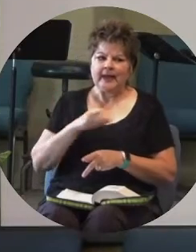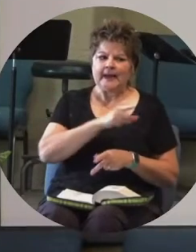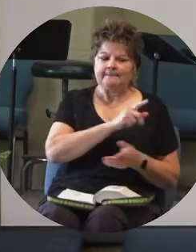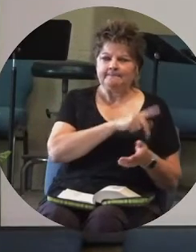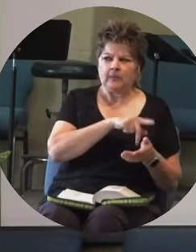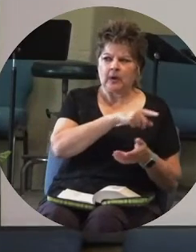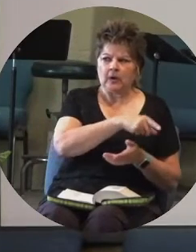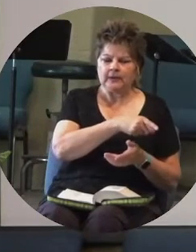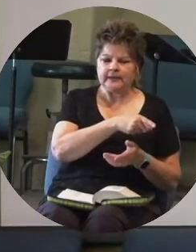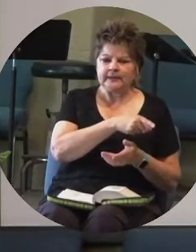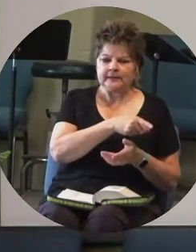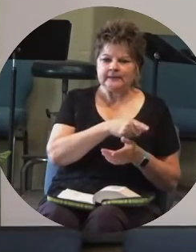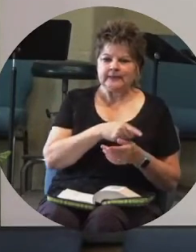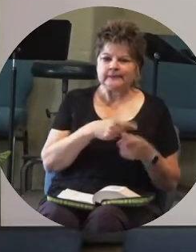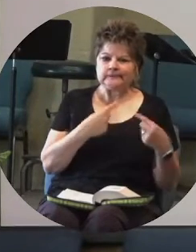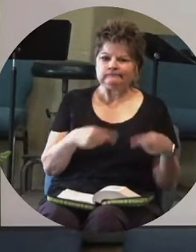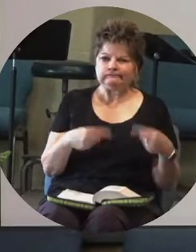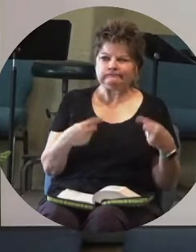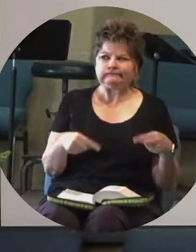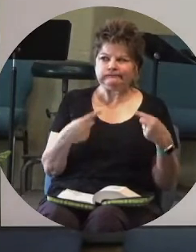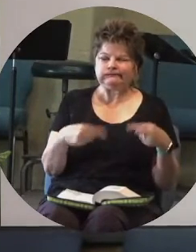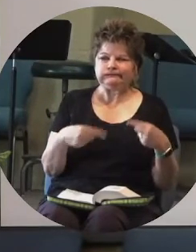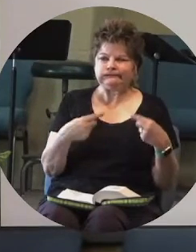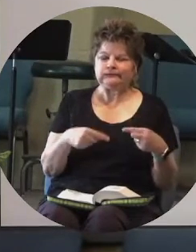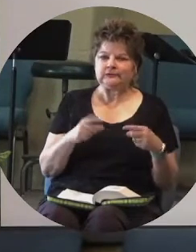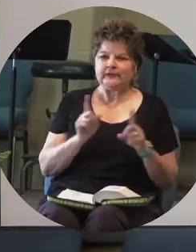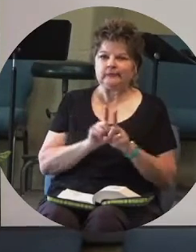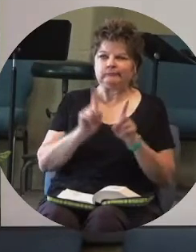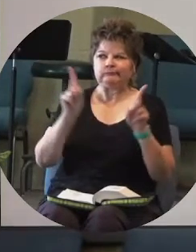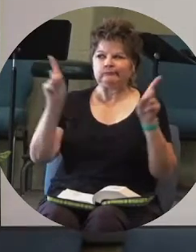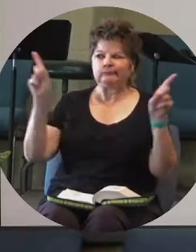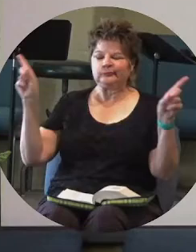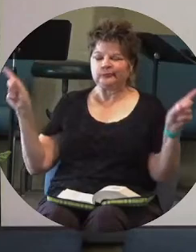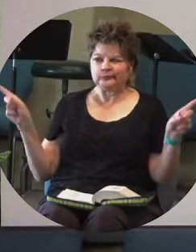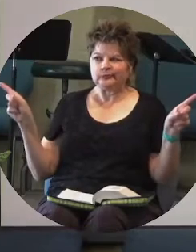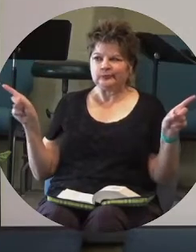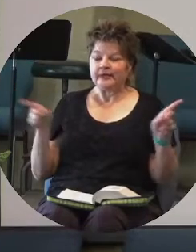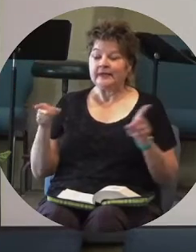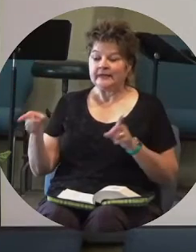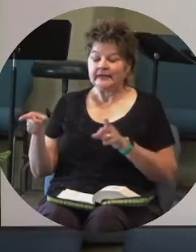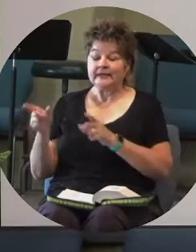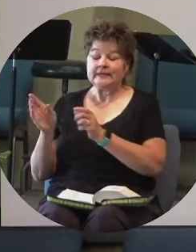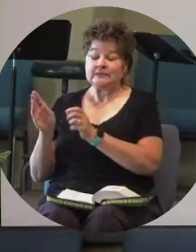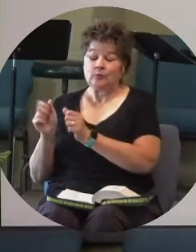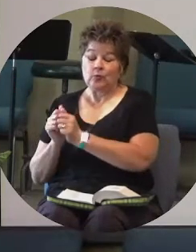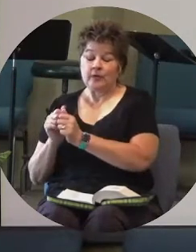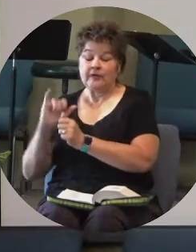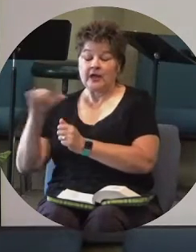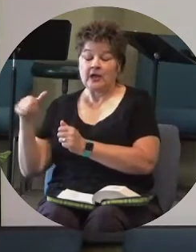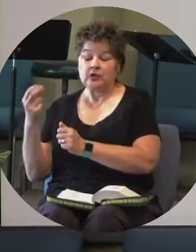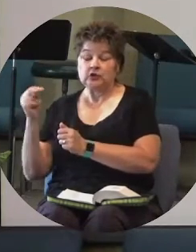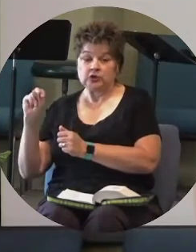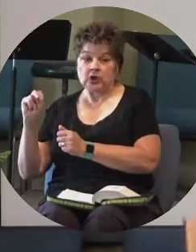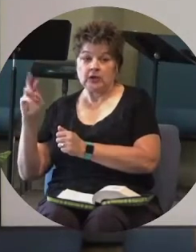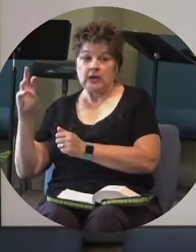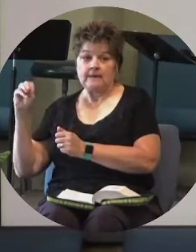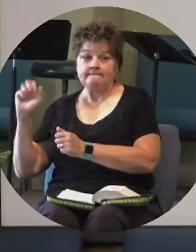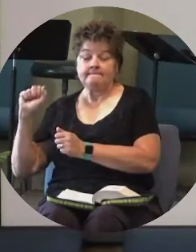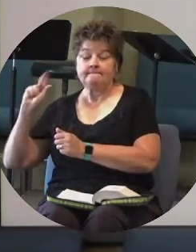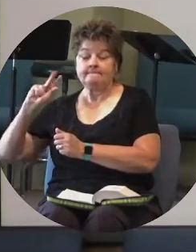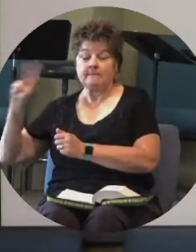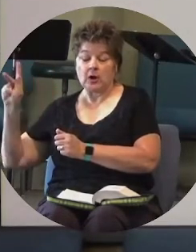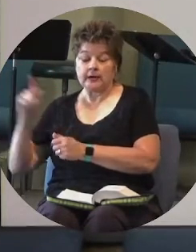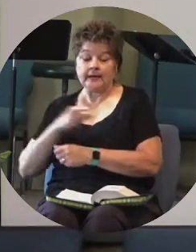contends with Barnabas. And so they go their separate ways, Barnabas with John Mark, Paul with Silas,